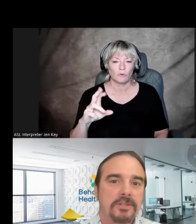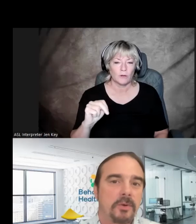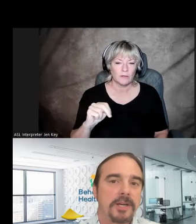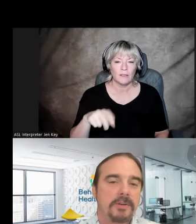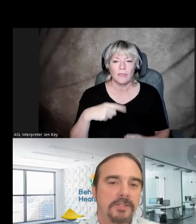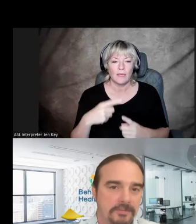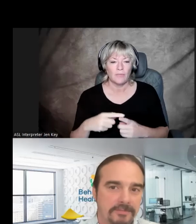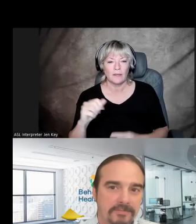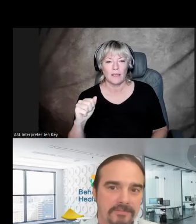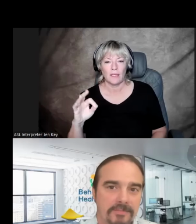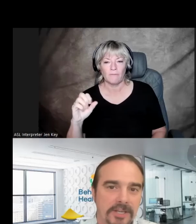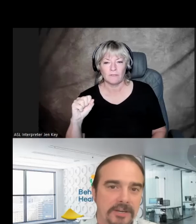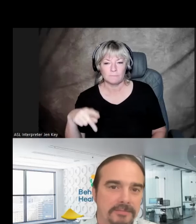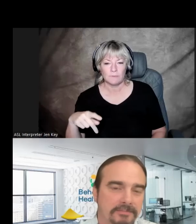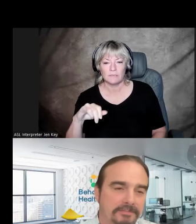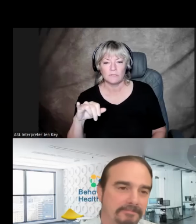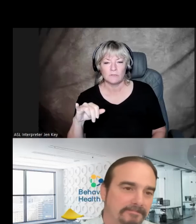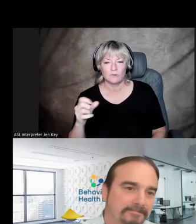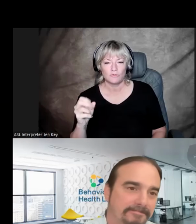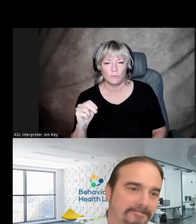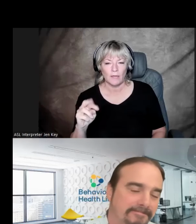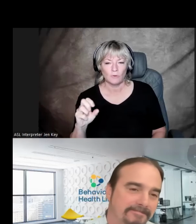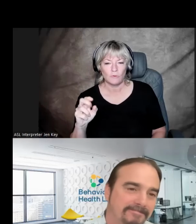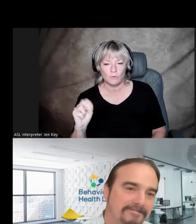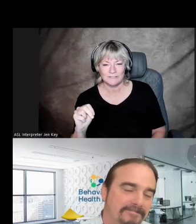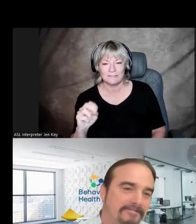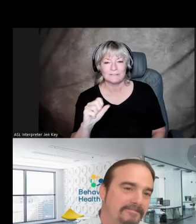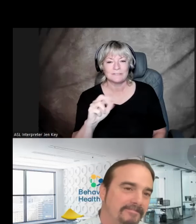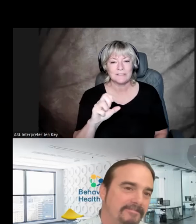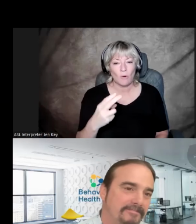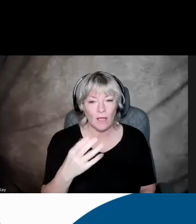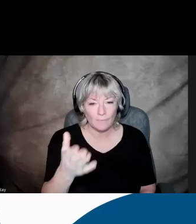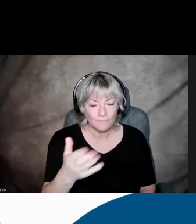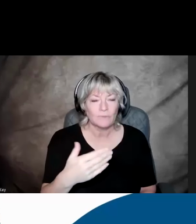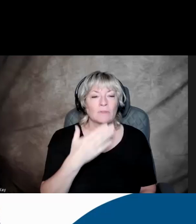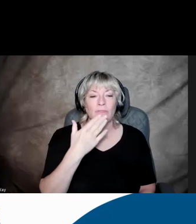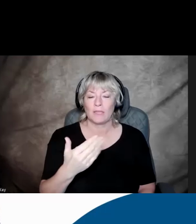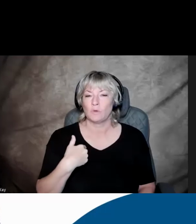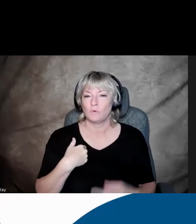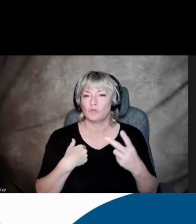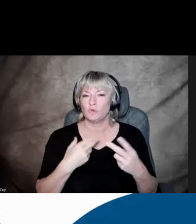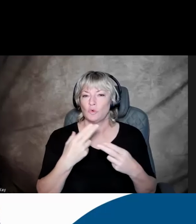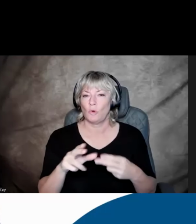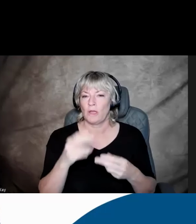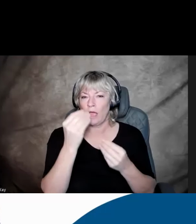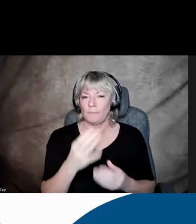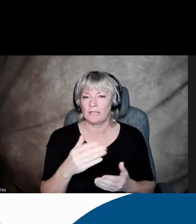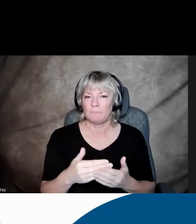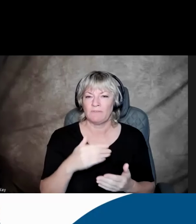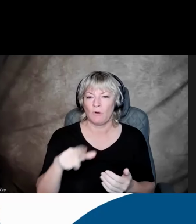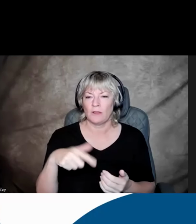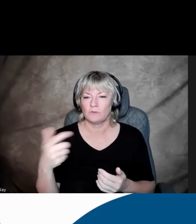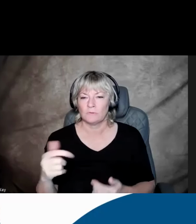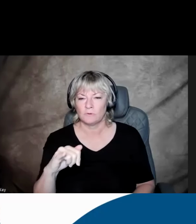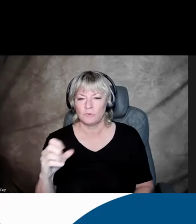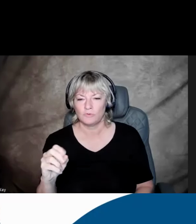AFSP's Joanna Rosen. Sarah? Thank you so much. So I've got two quick updates before I pass it to